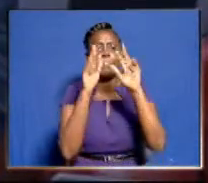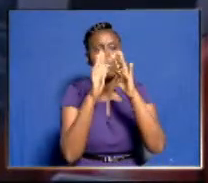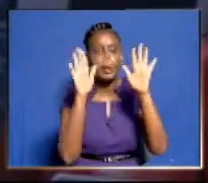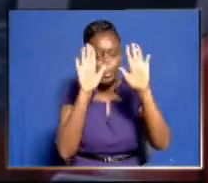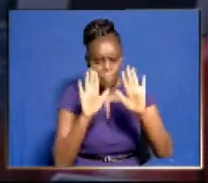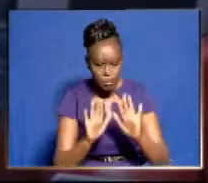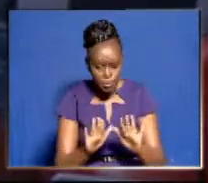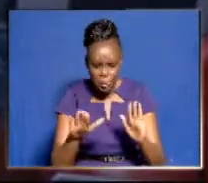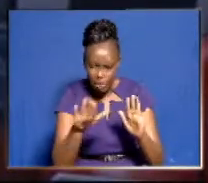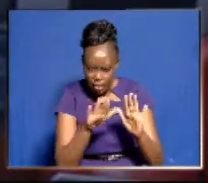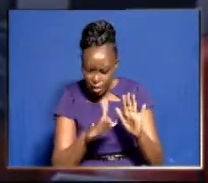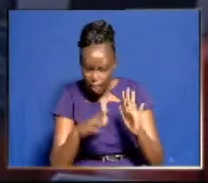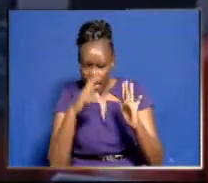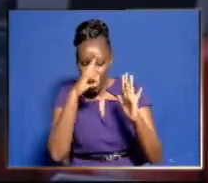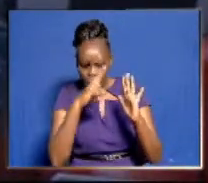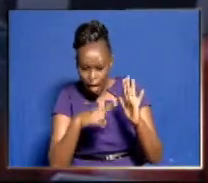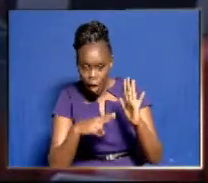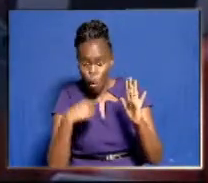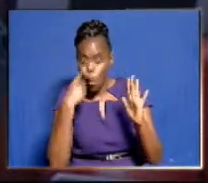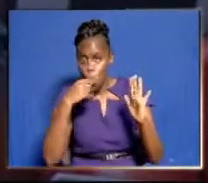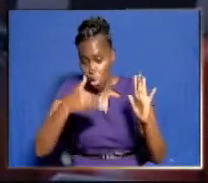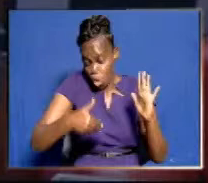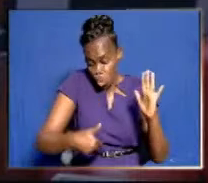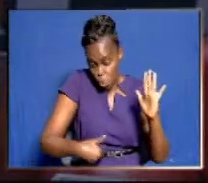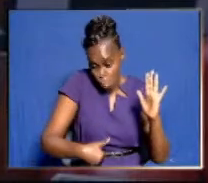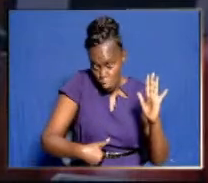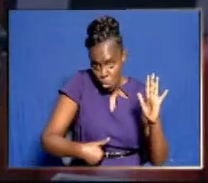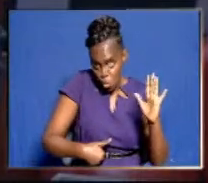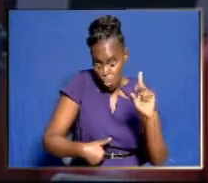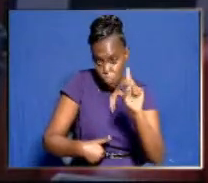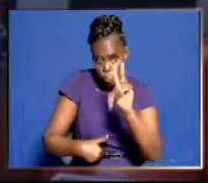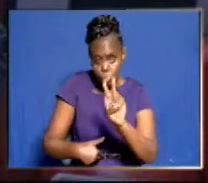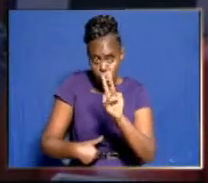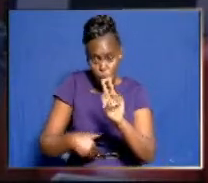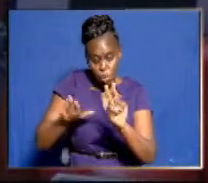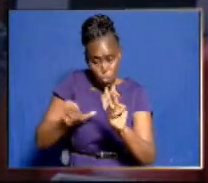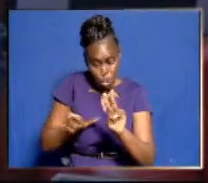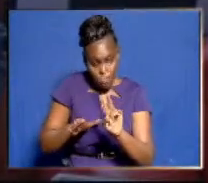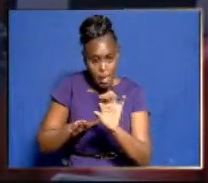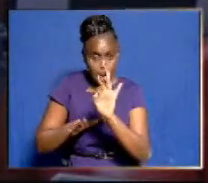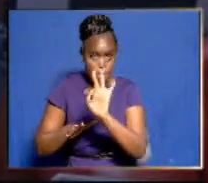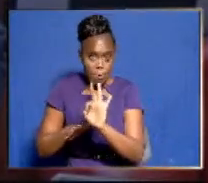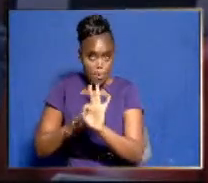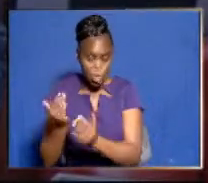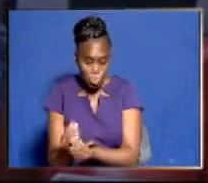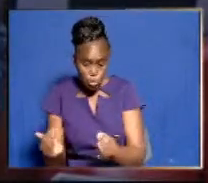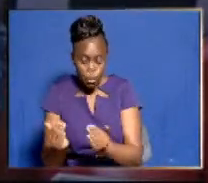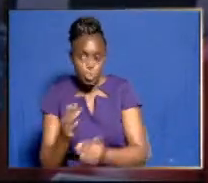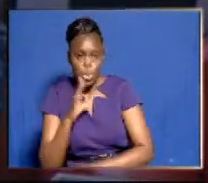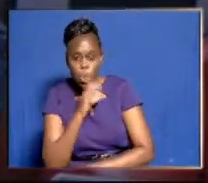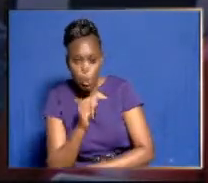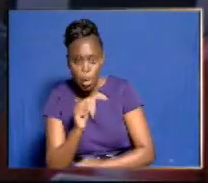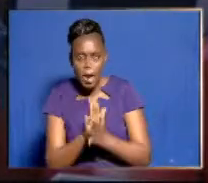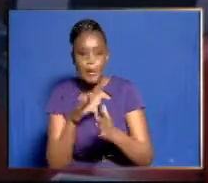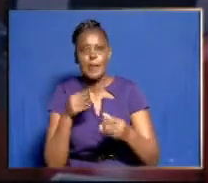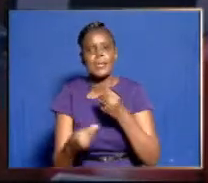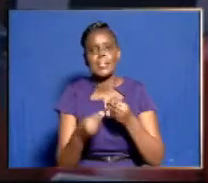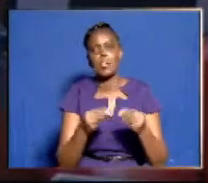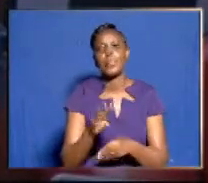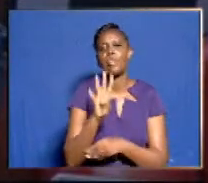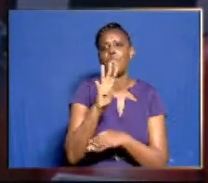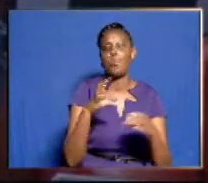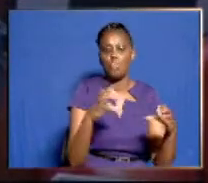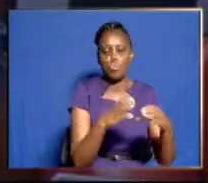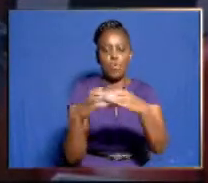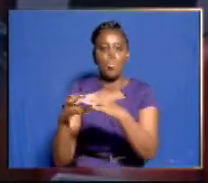areas, including the youth, the women, children, elderly, and people living with disabilities,